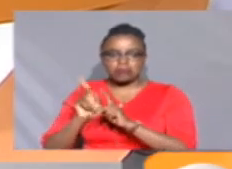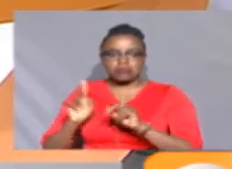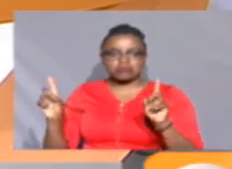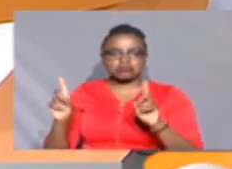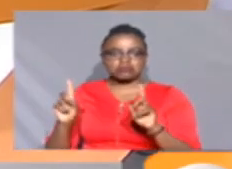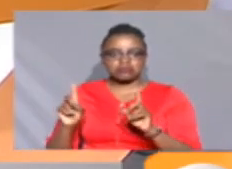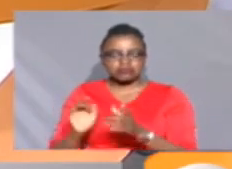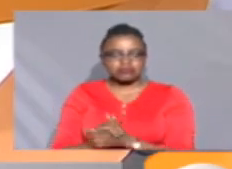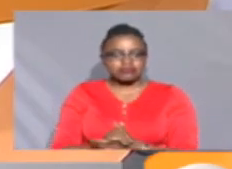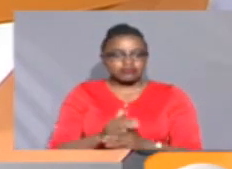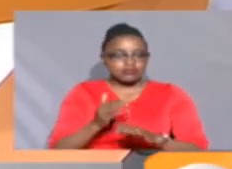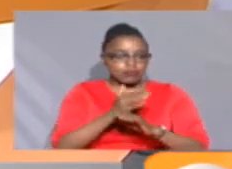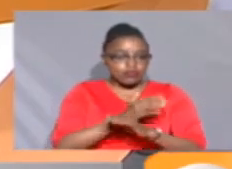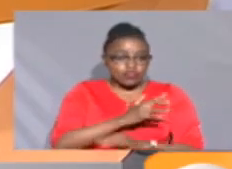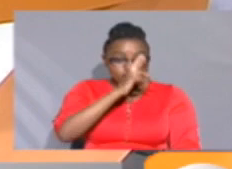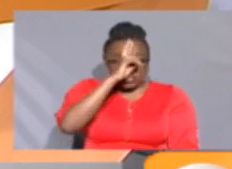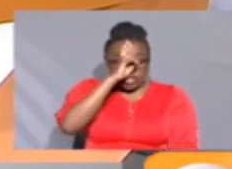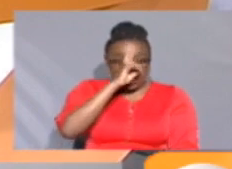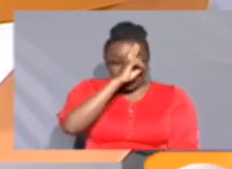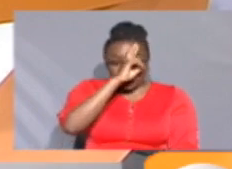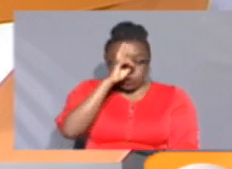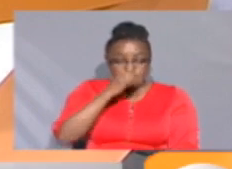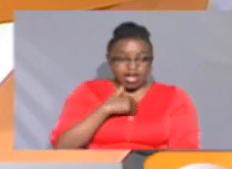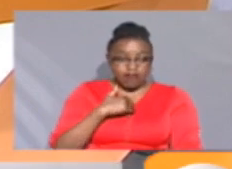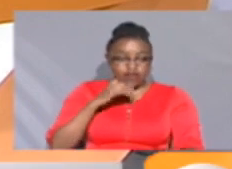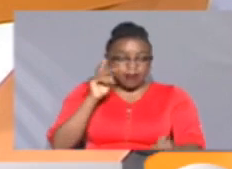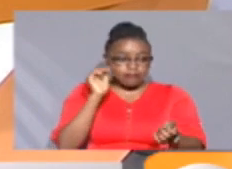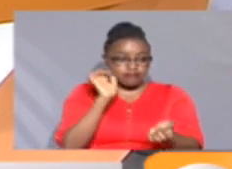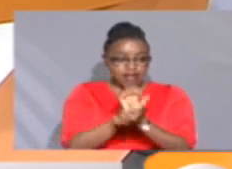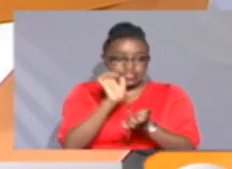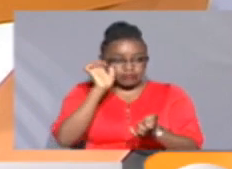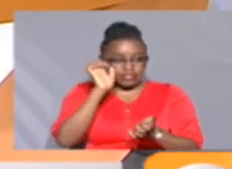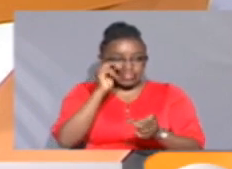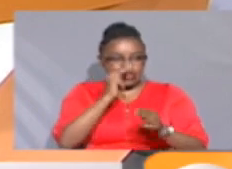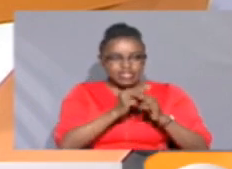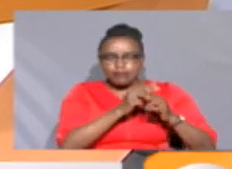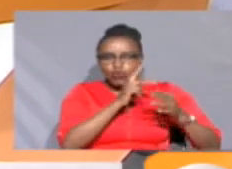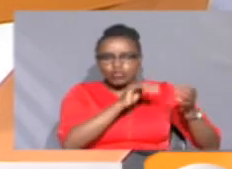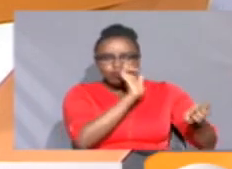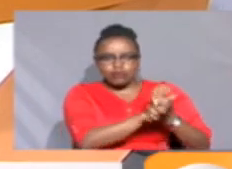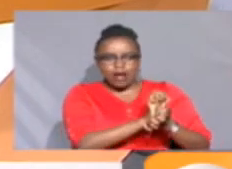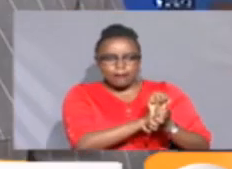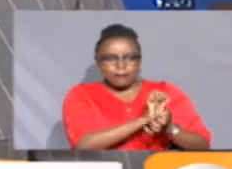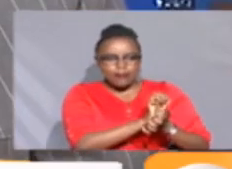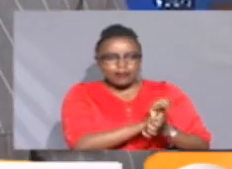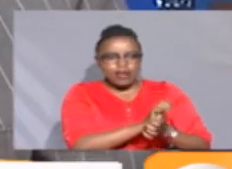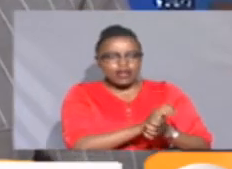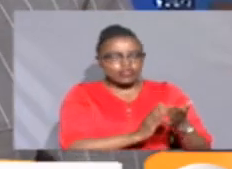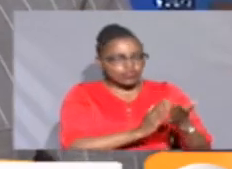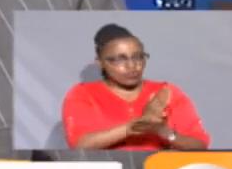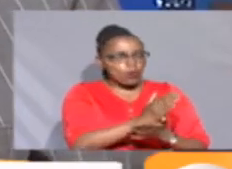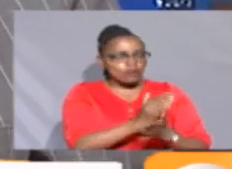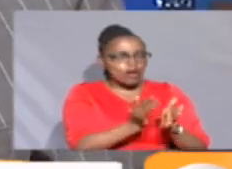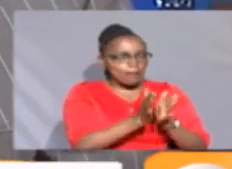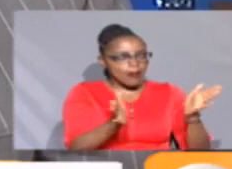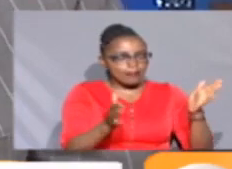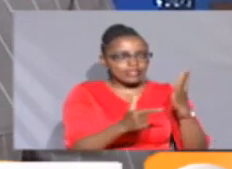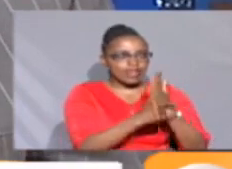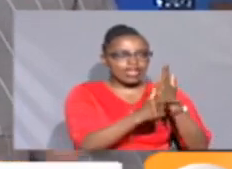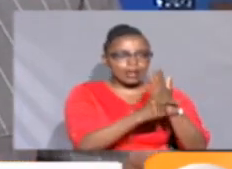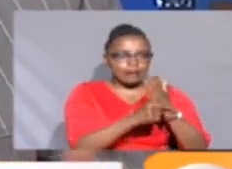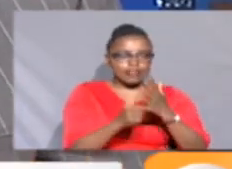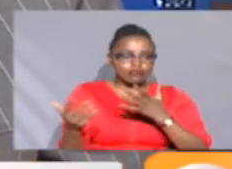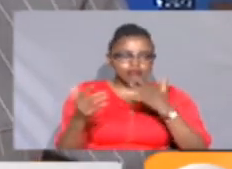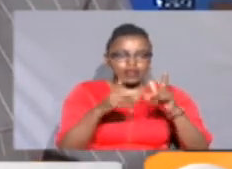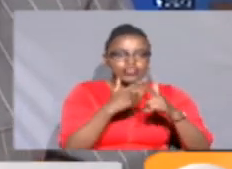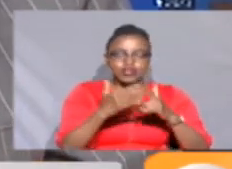In ancient Rome, there's a form of punishment called punishing by public naming, where they take you before the public